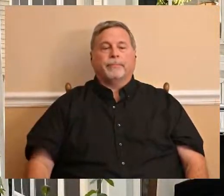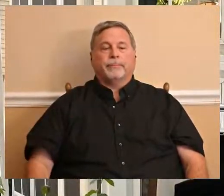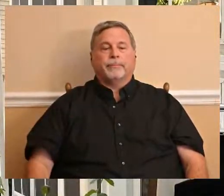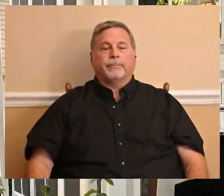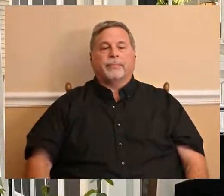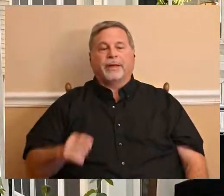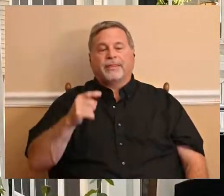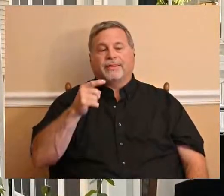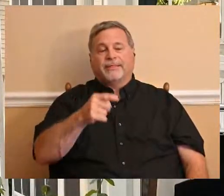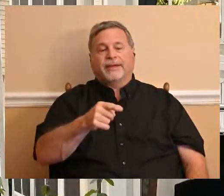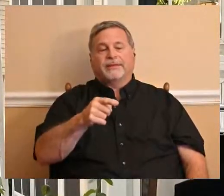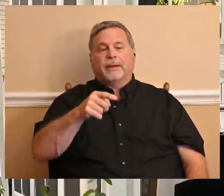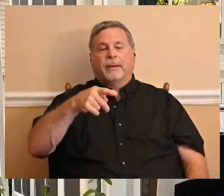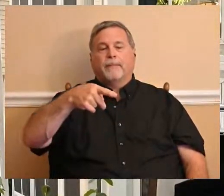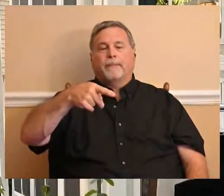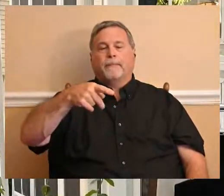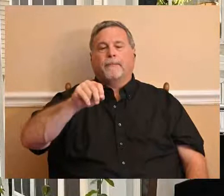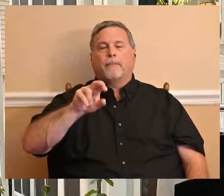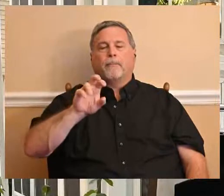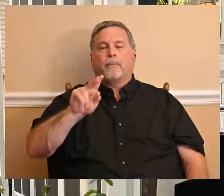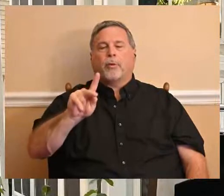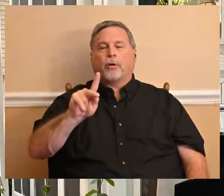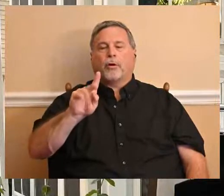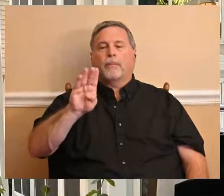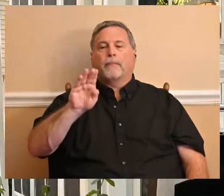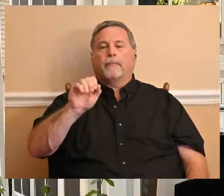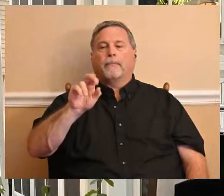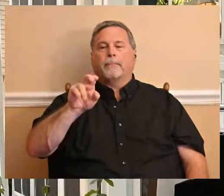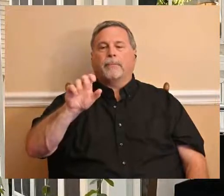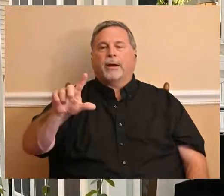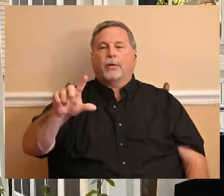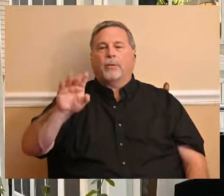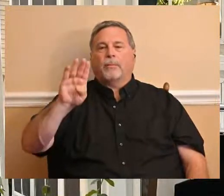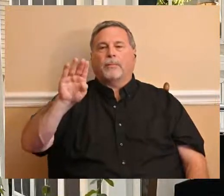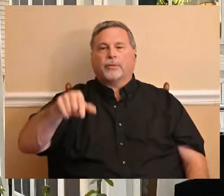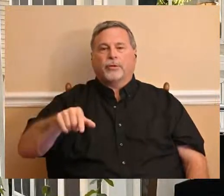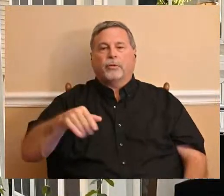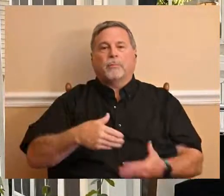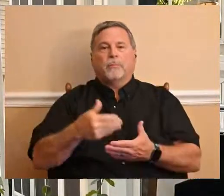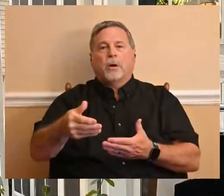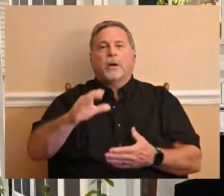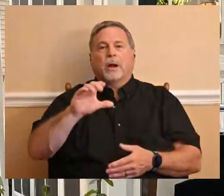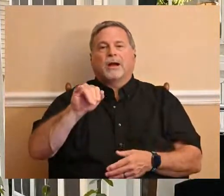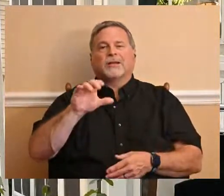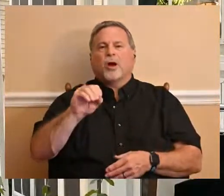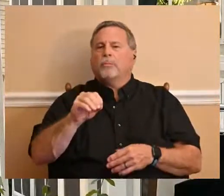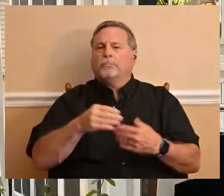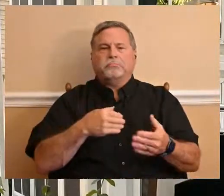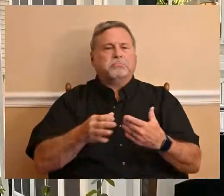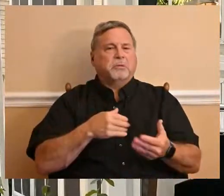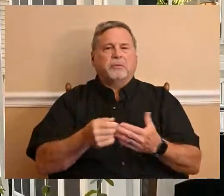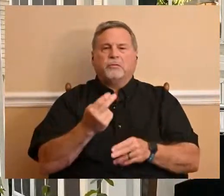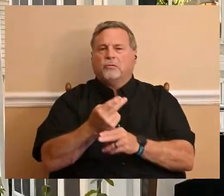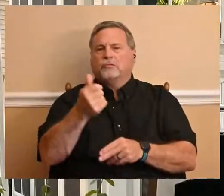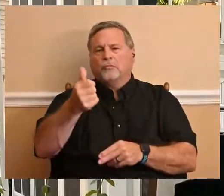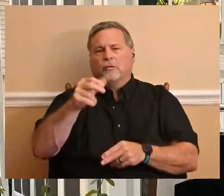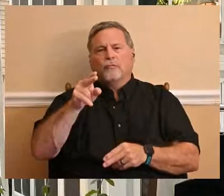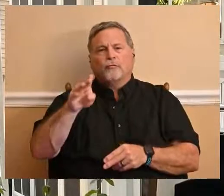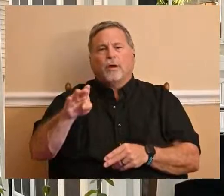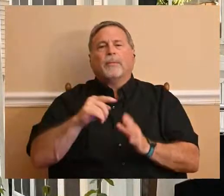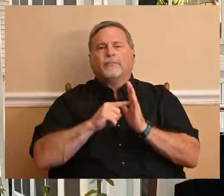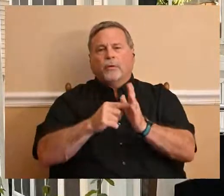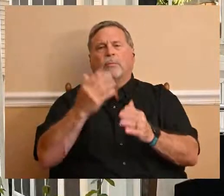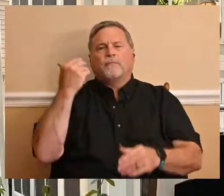This barbecue is pork barrel barbecue. Again, got it at Costco. But again, use your own rub. I've shown you some in previous